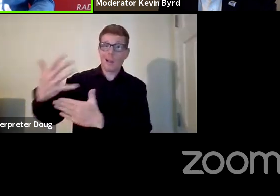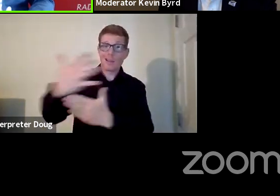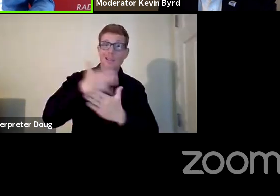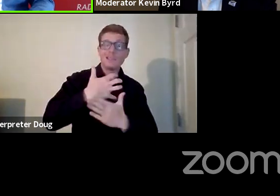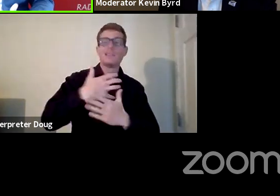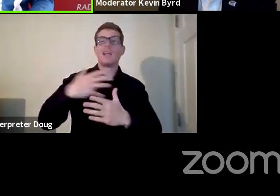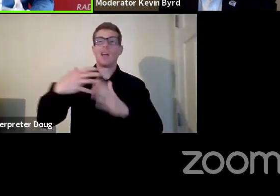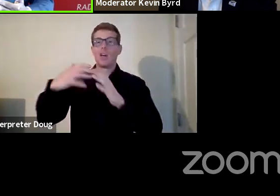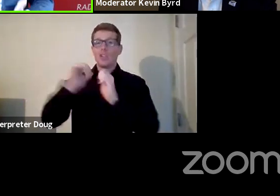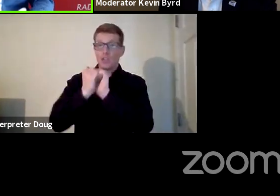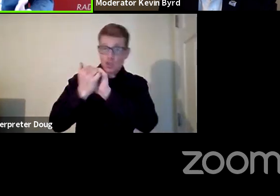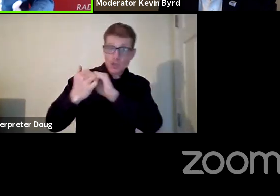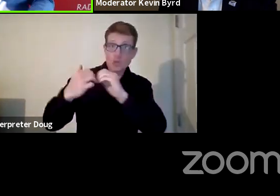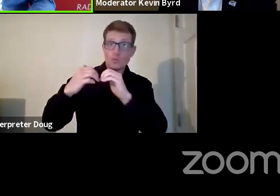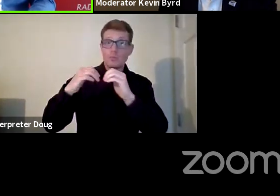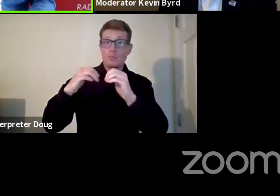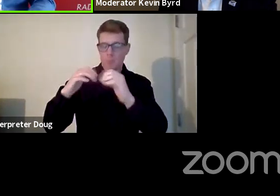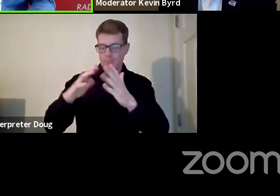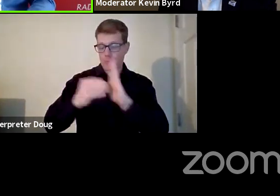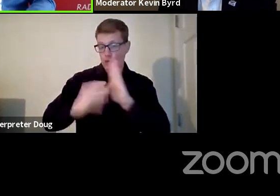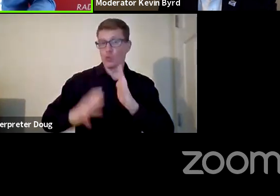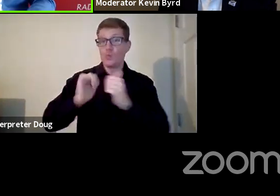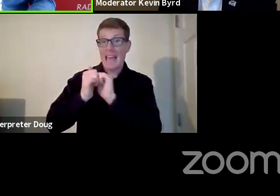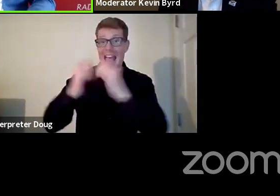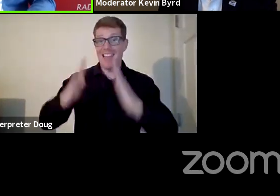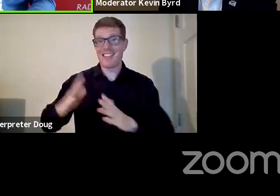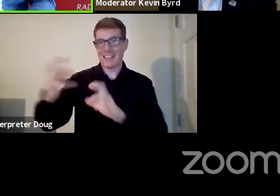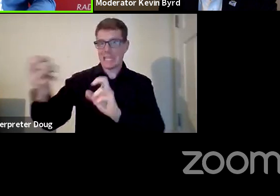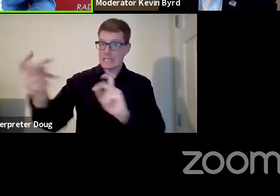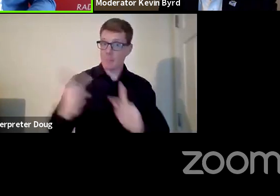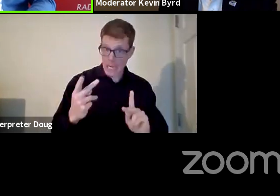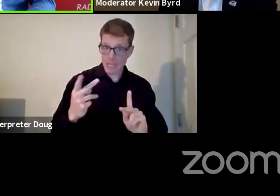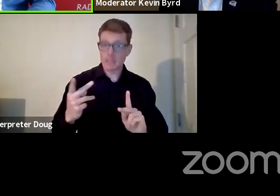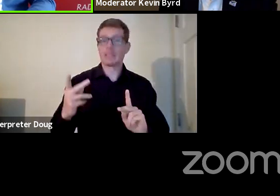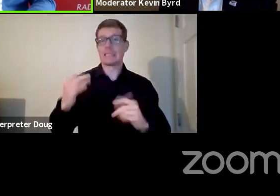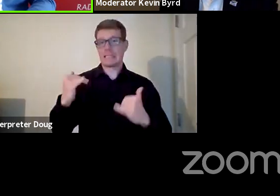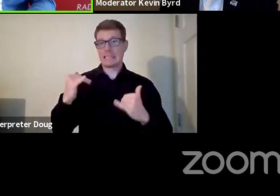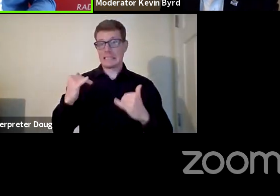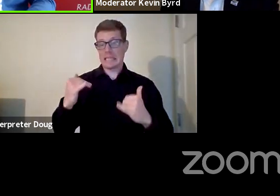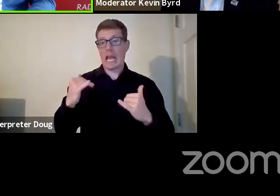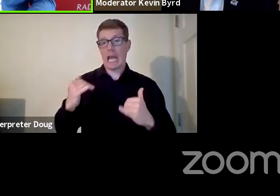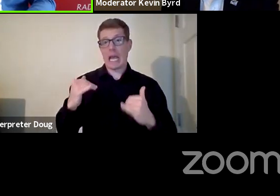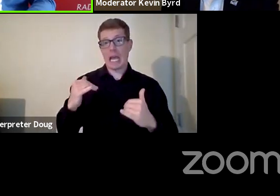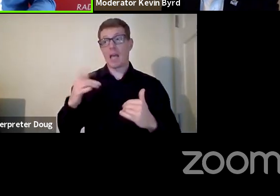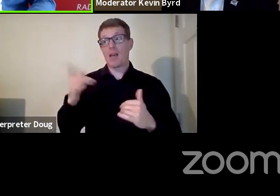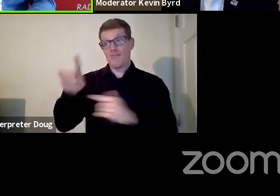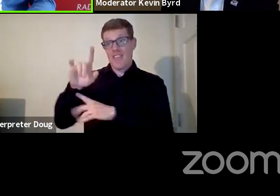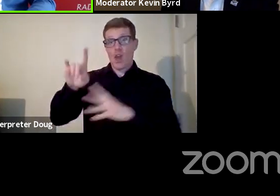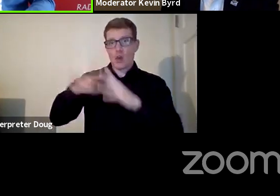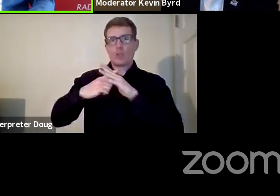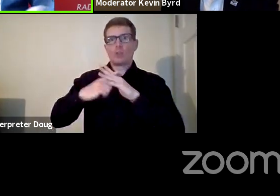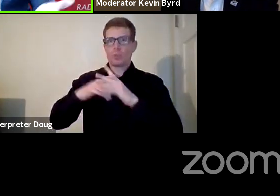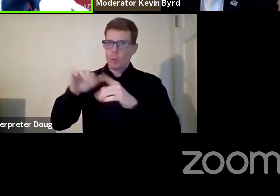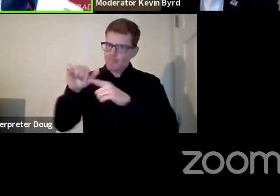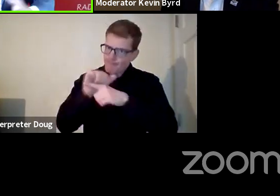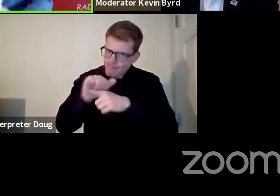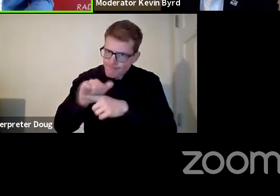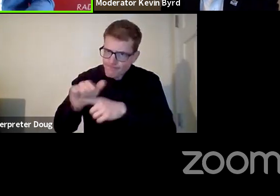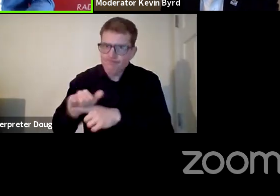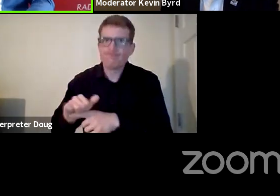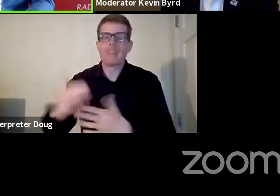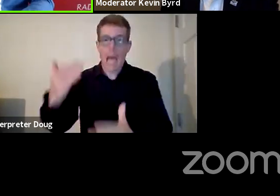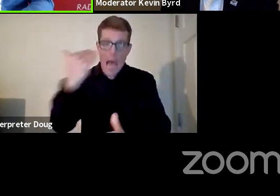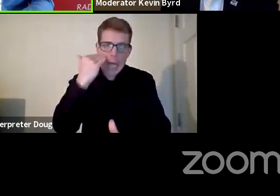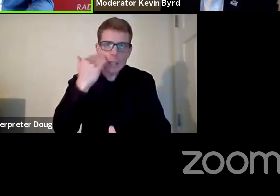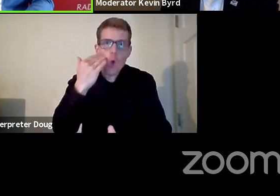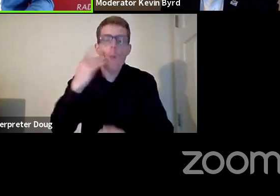they will begin to start their preparation. But the conferences are really taking a strong lead, and that's my guess of things